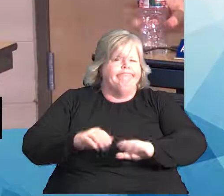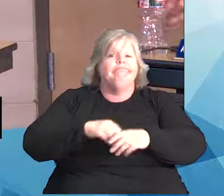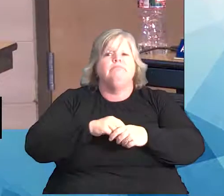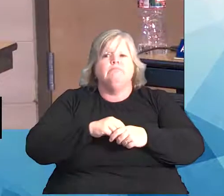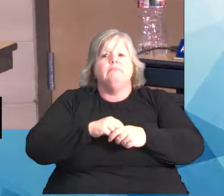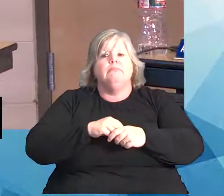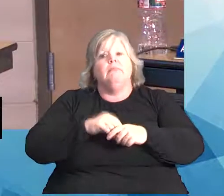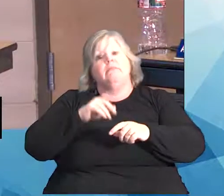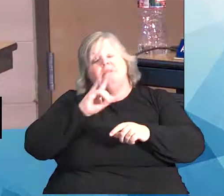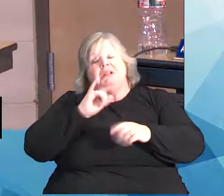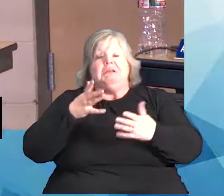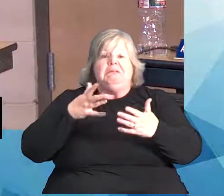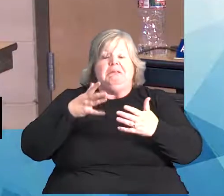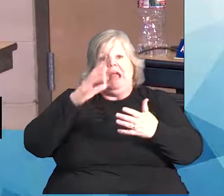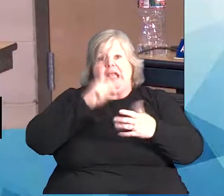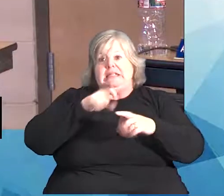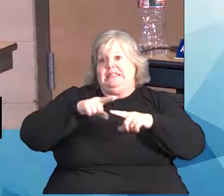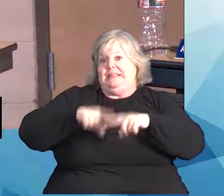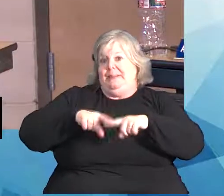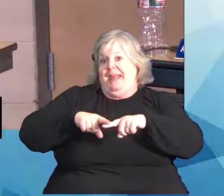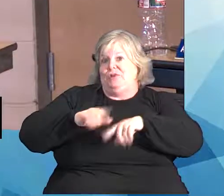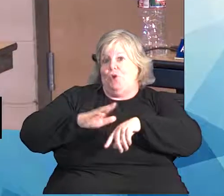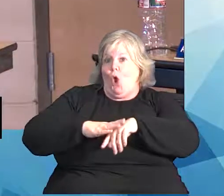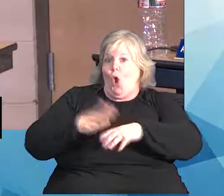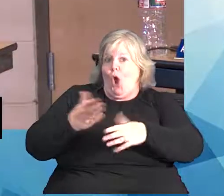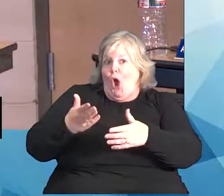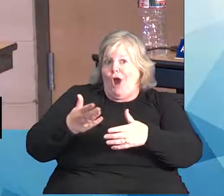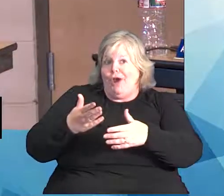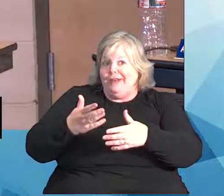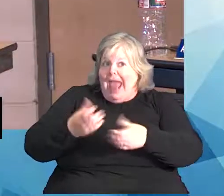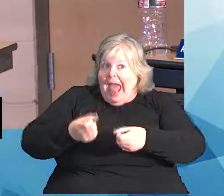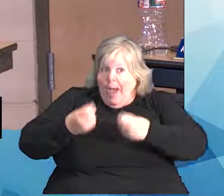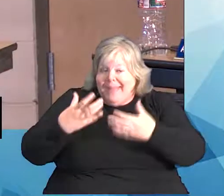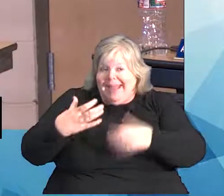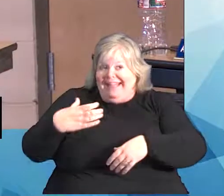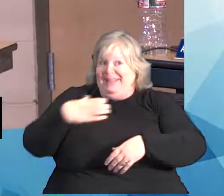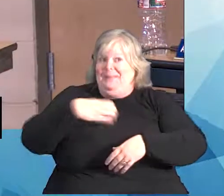although that depends on a low, caseload, of course, and that's